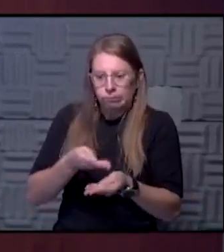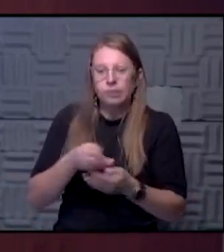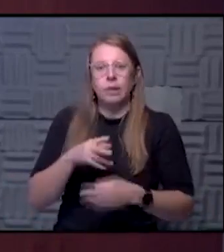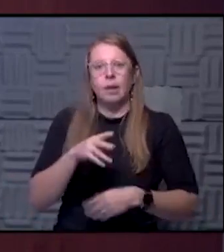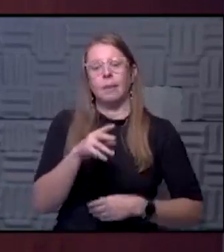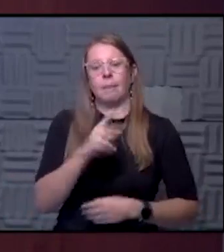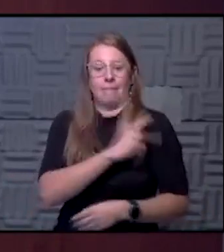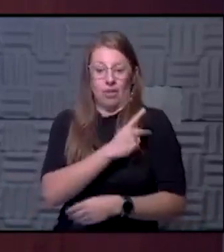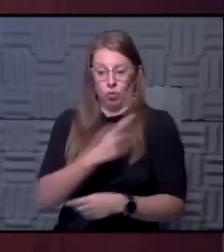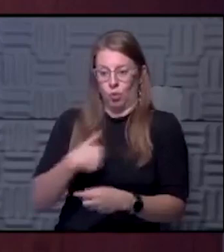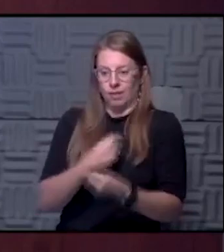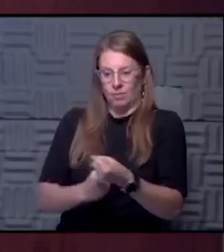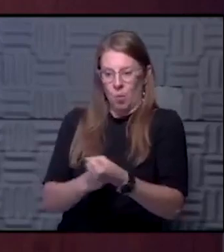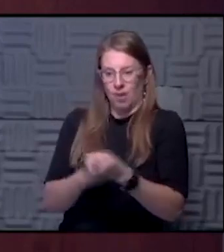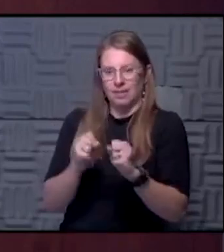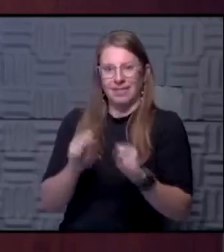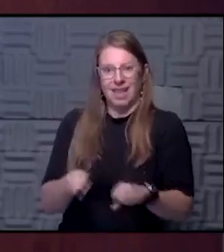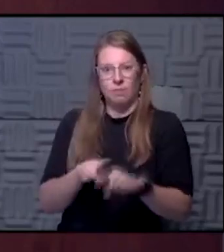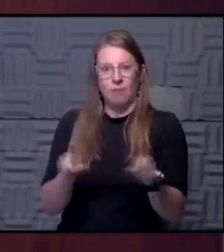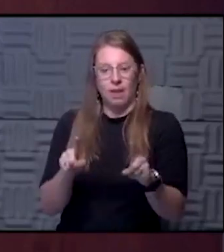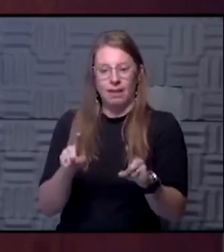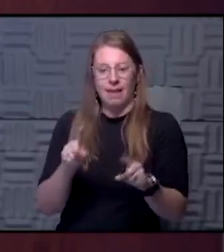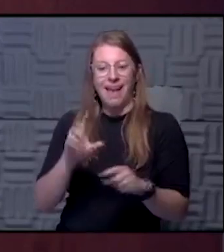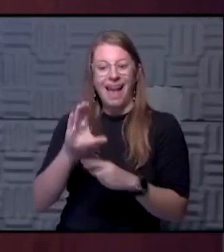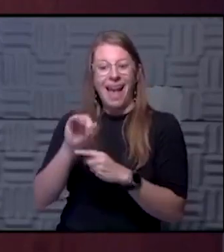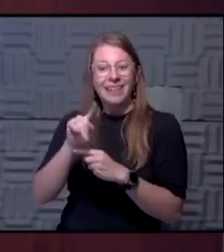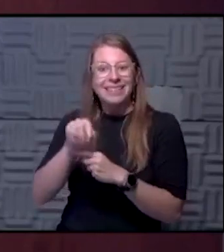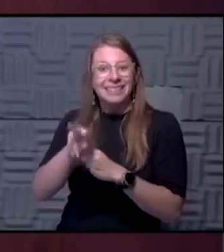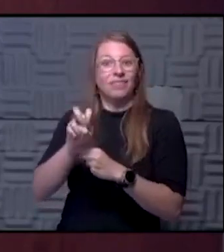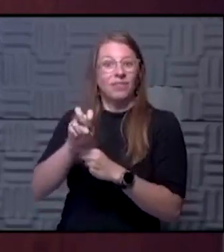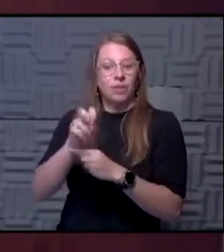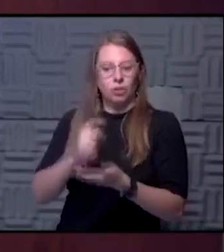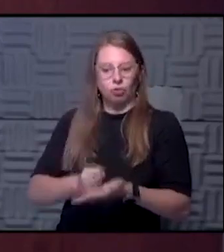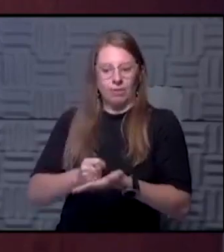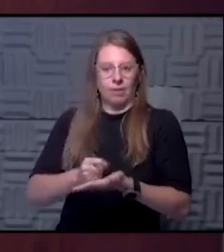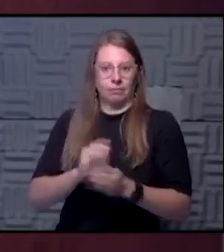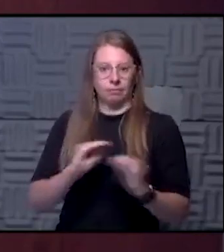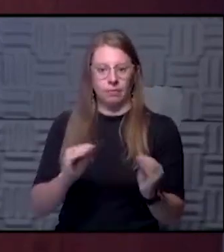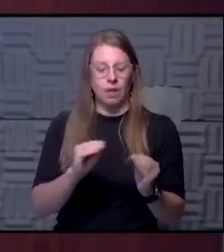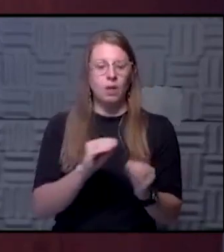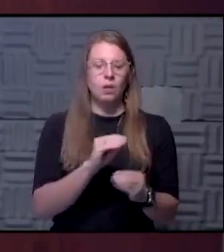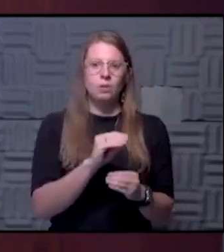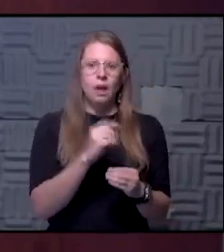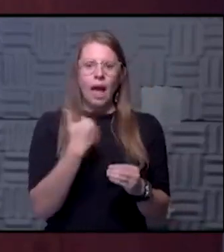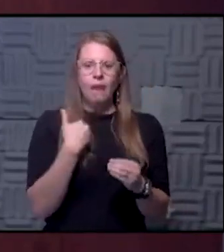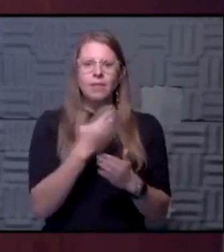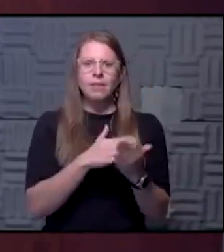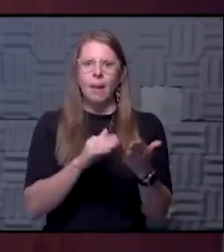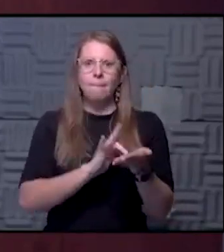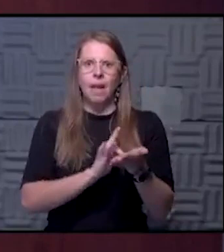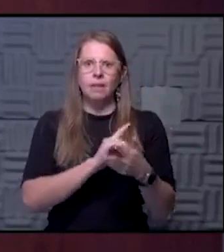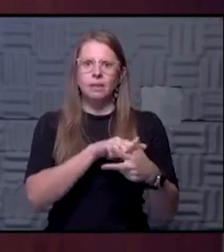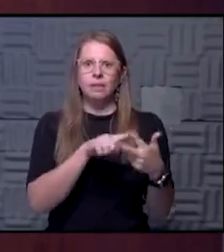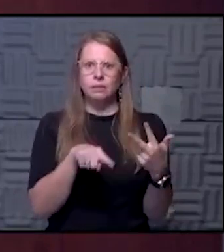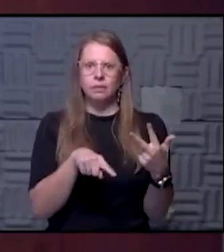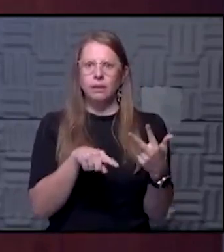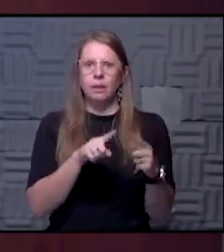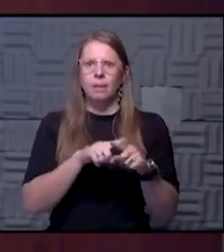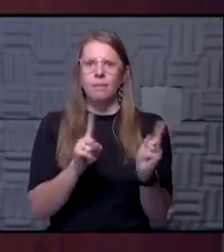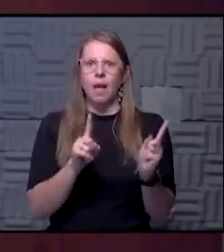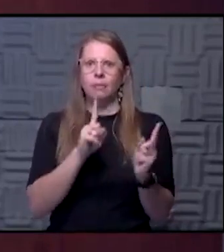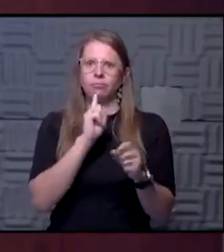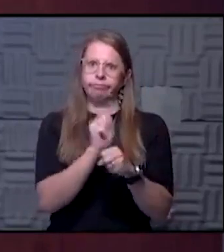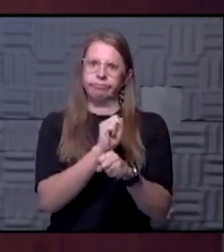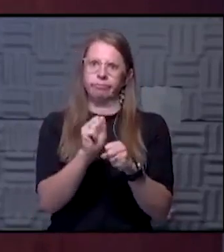can support you, but we don't have any active treatment. Other than on the inpatient side, we have remdesivir, we have dexamethasone, but we're really